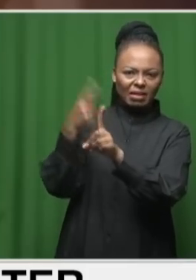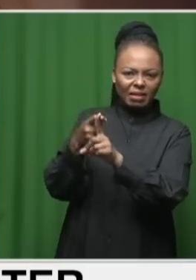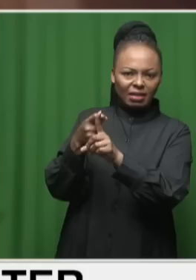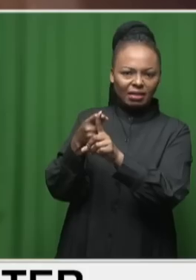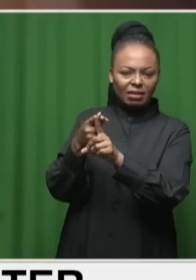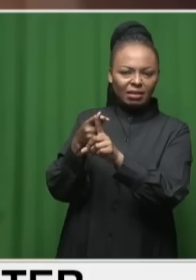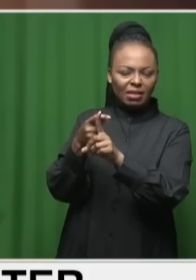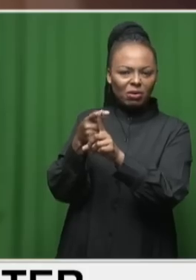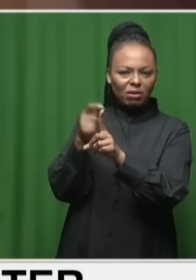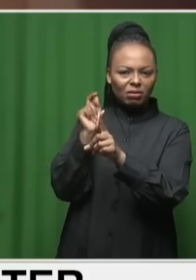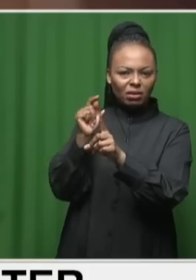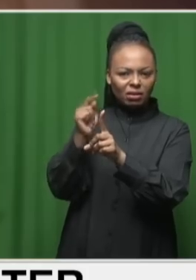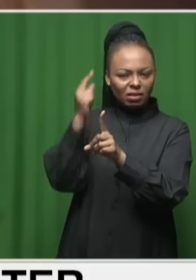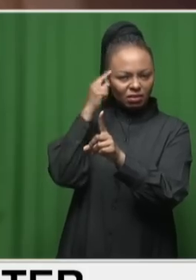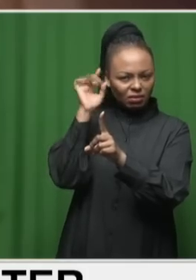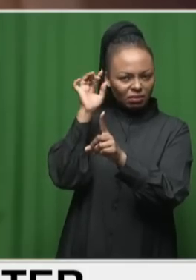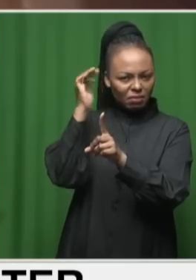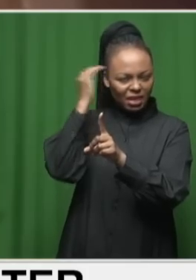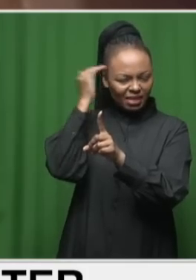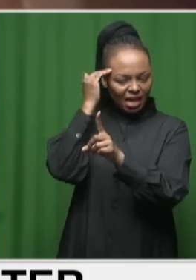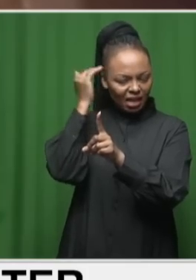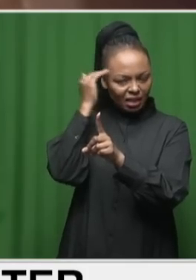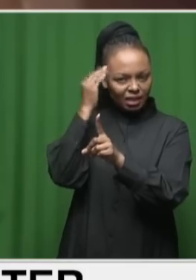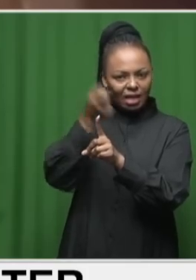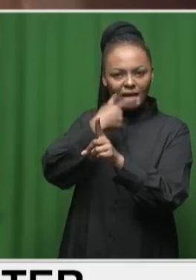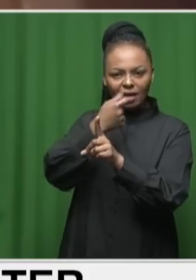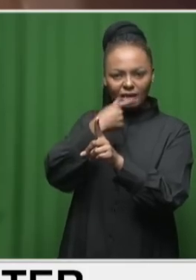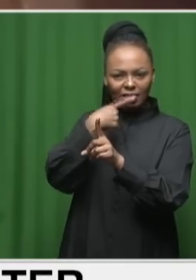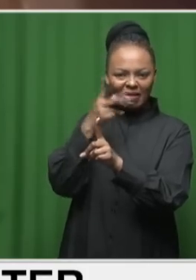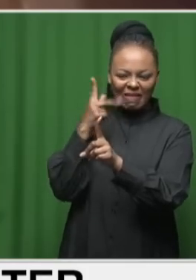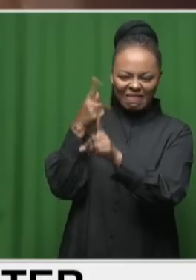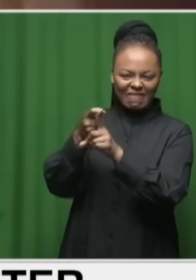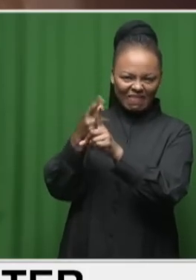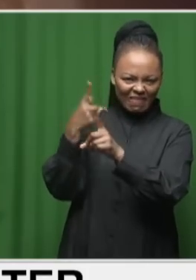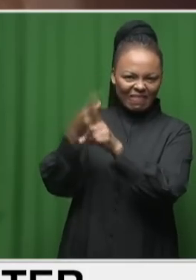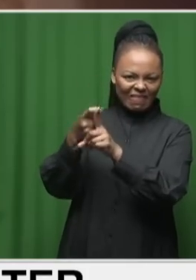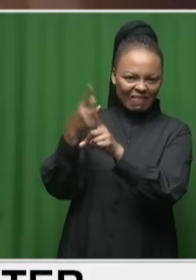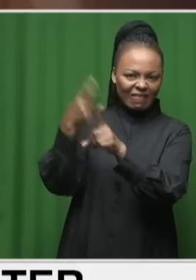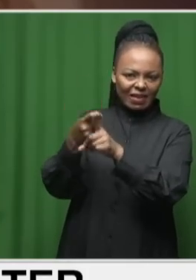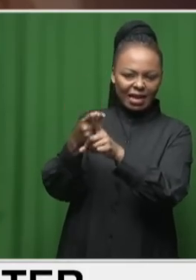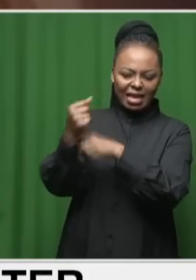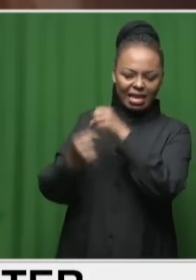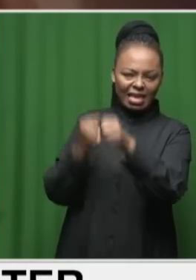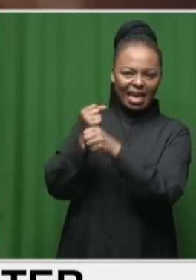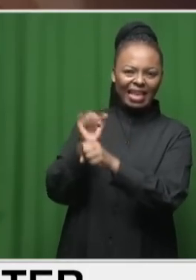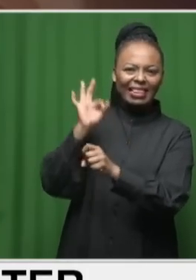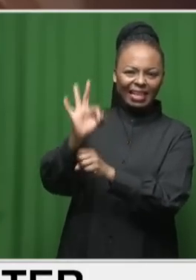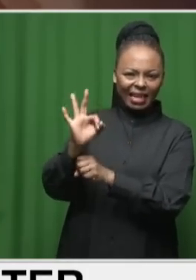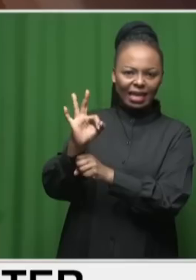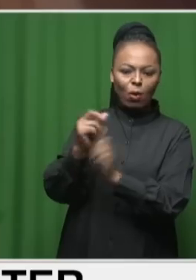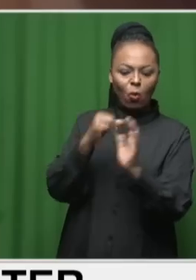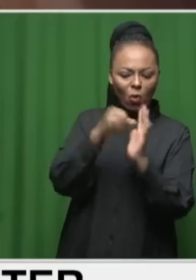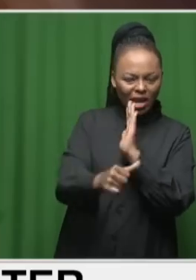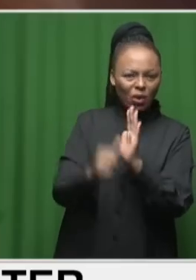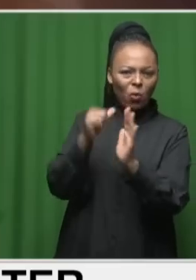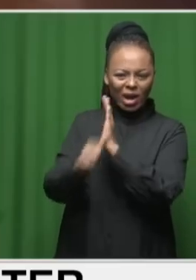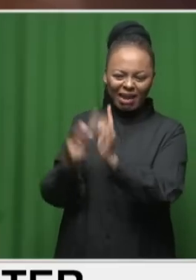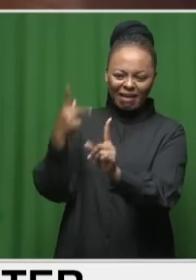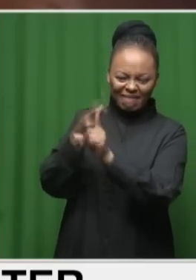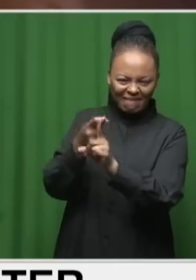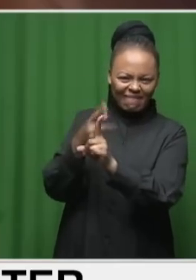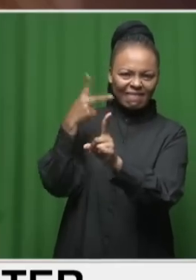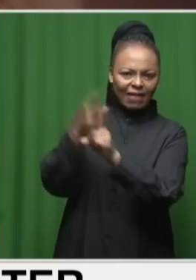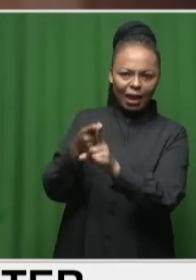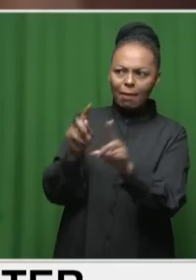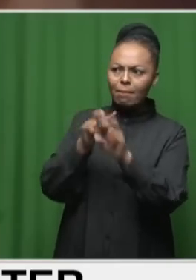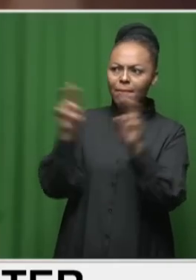drugs, and this man had been forcibly injected over a period of 3 years every week. For no apparent